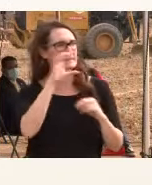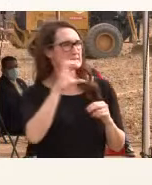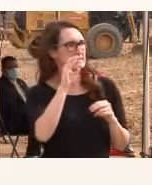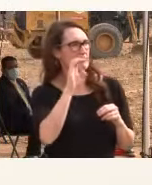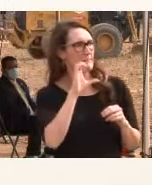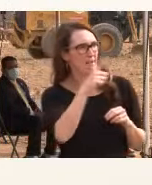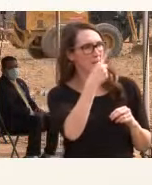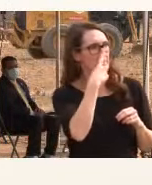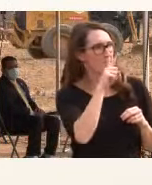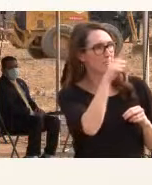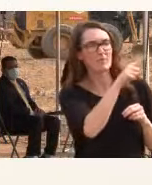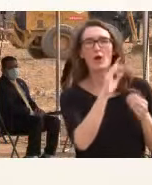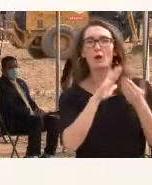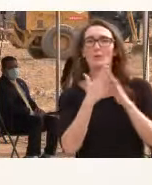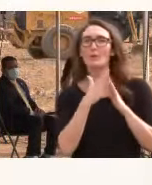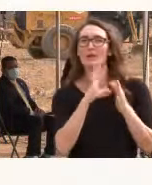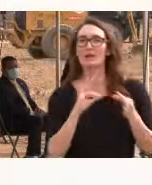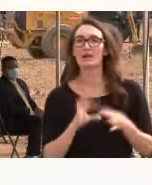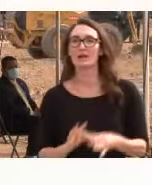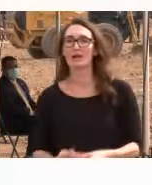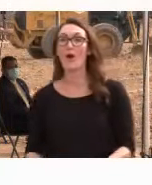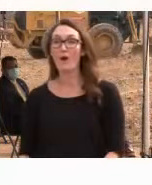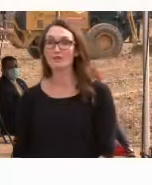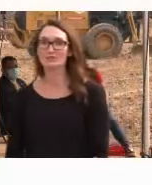cue up our community video, please.